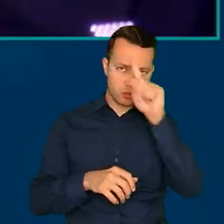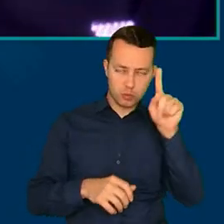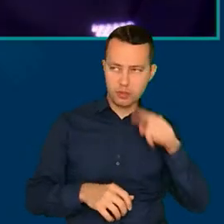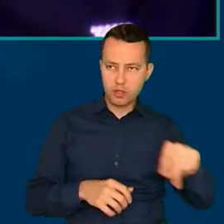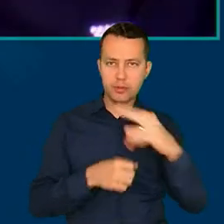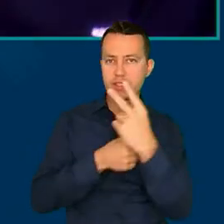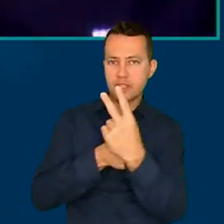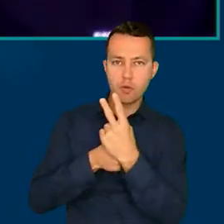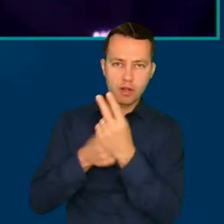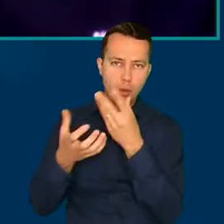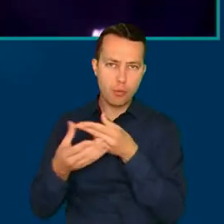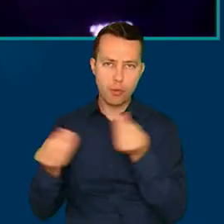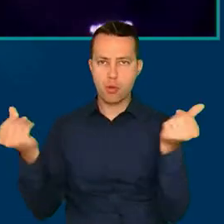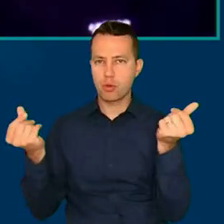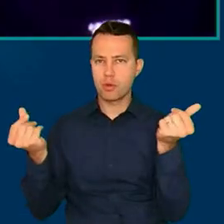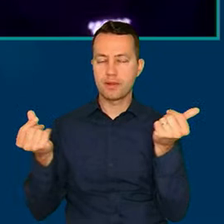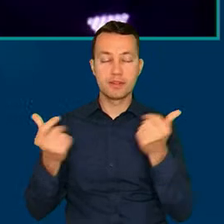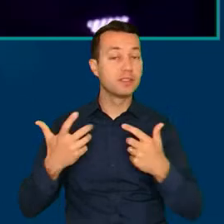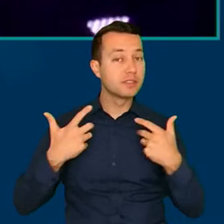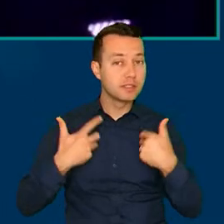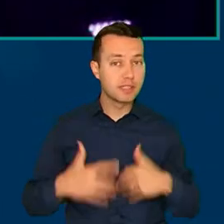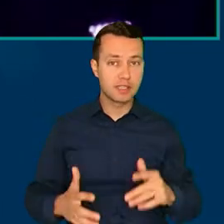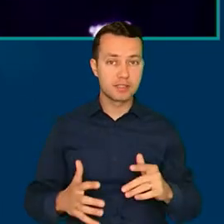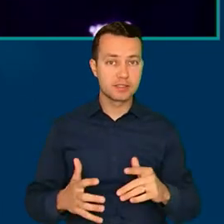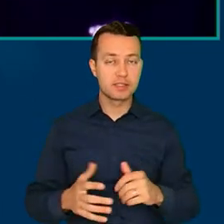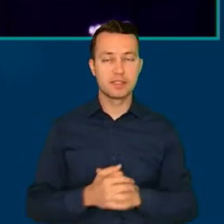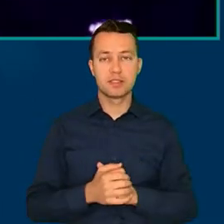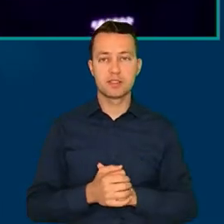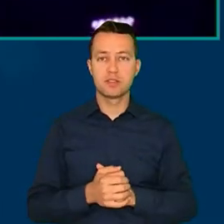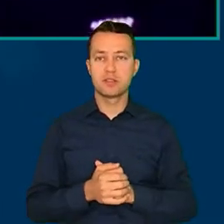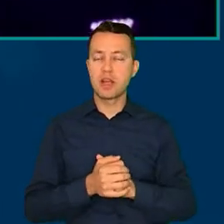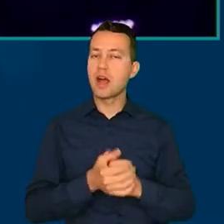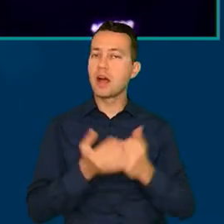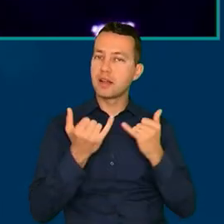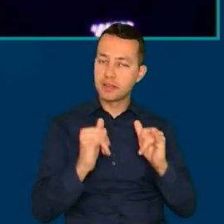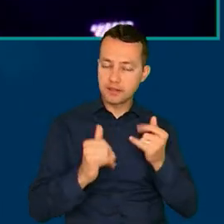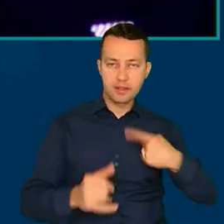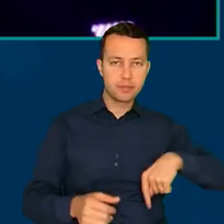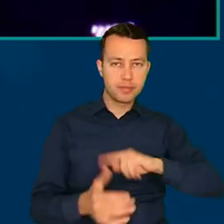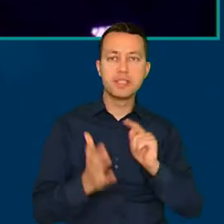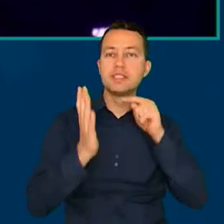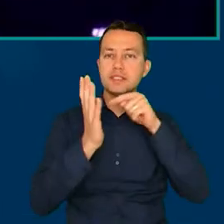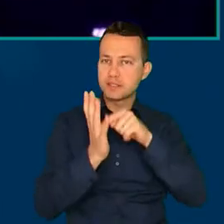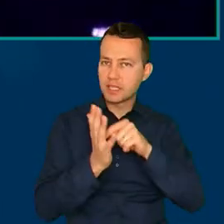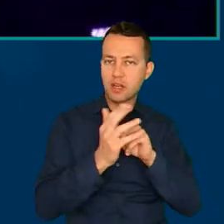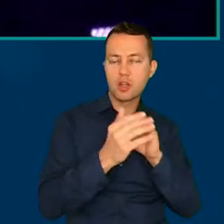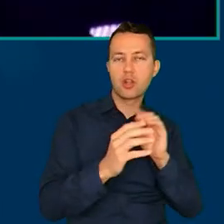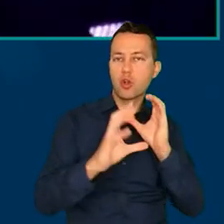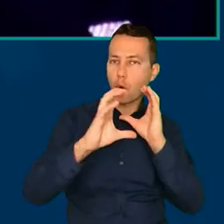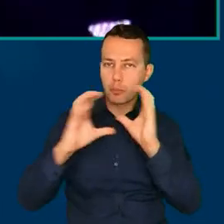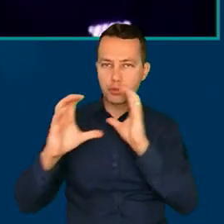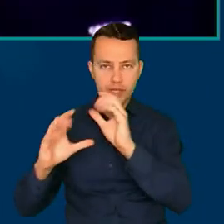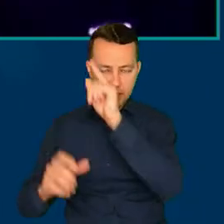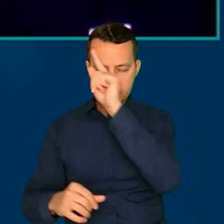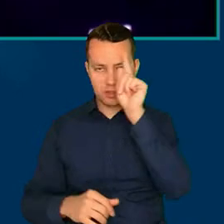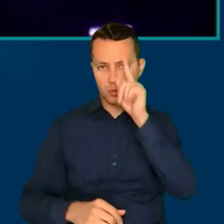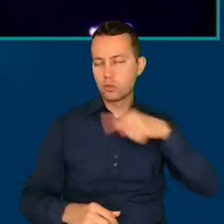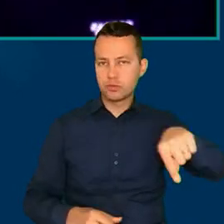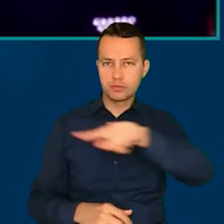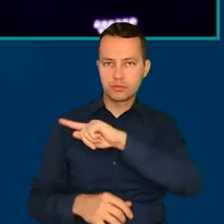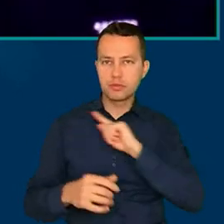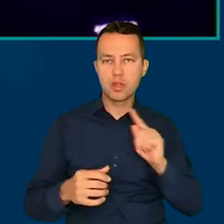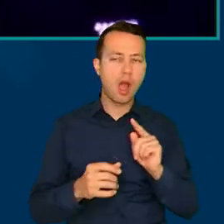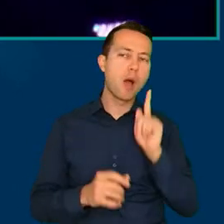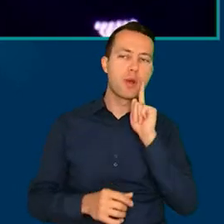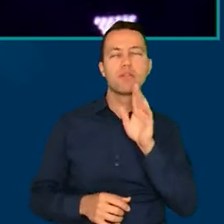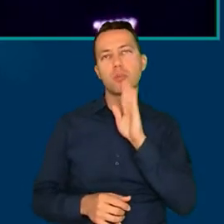the one we are talking about the avoiding the loss of trust, and in the other one with